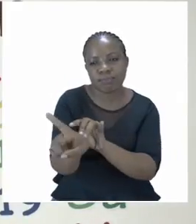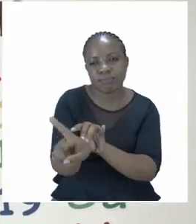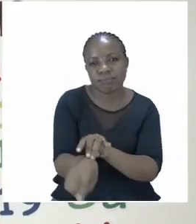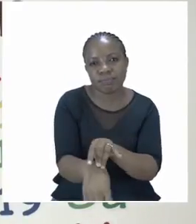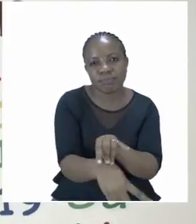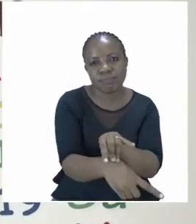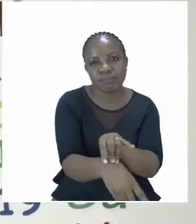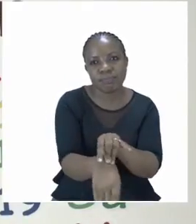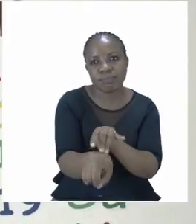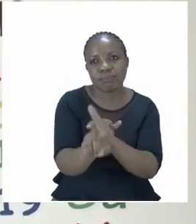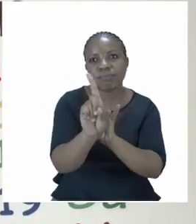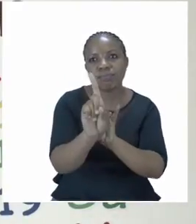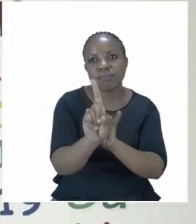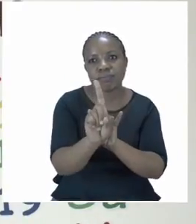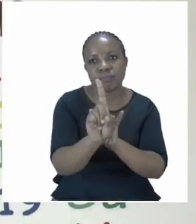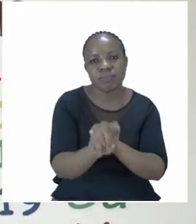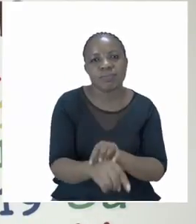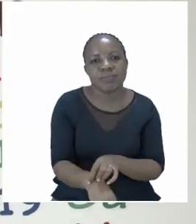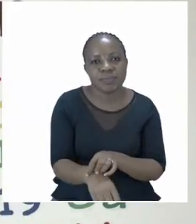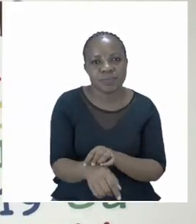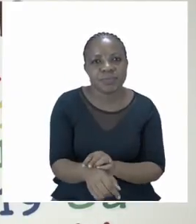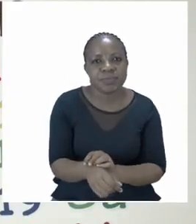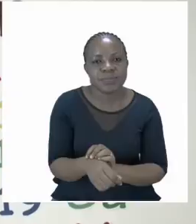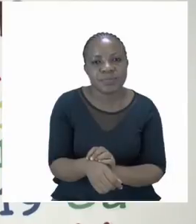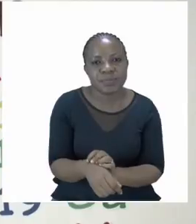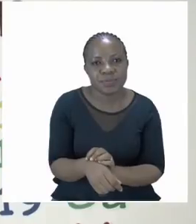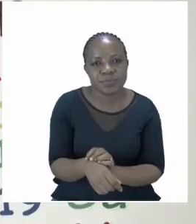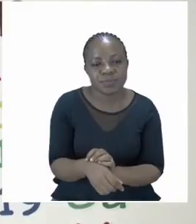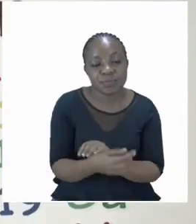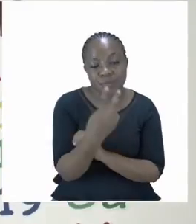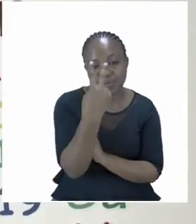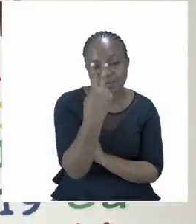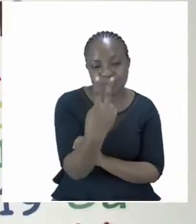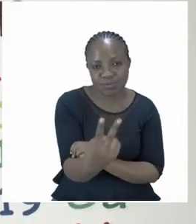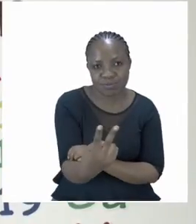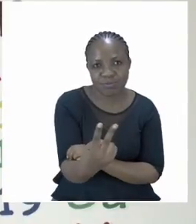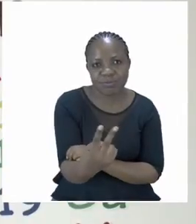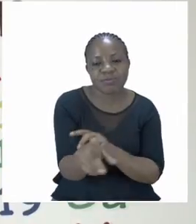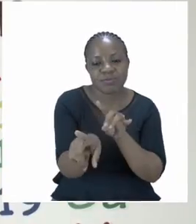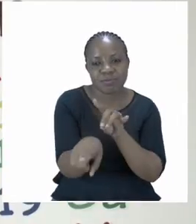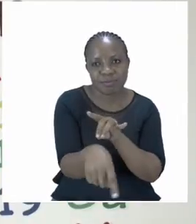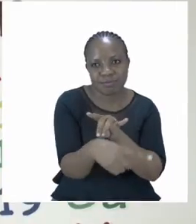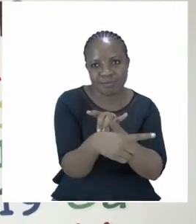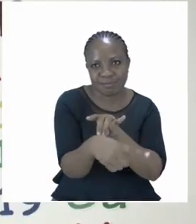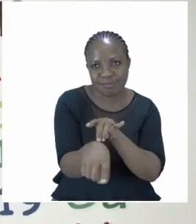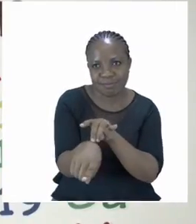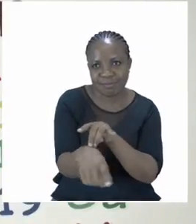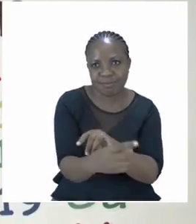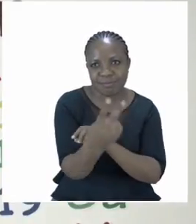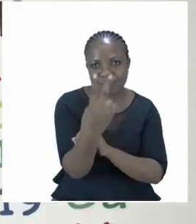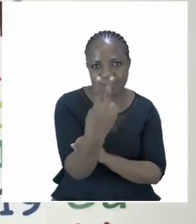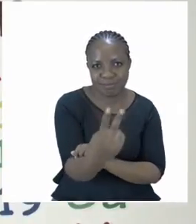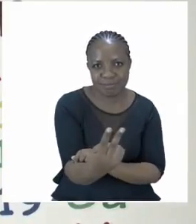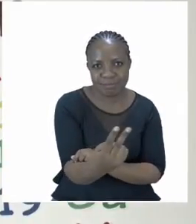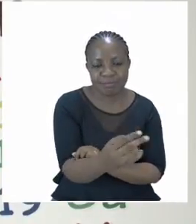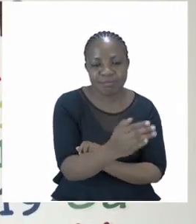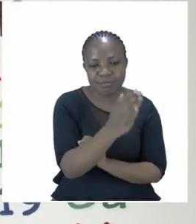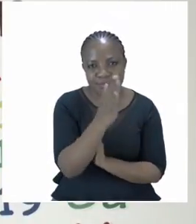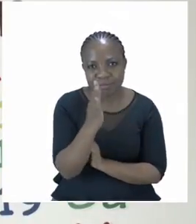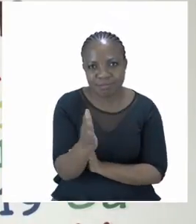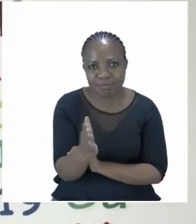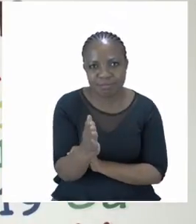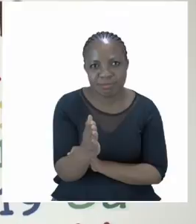That sounded better. So we have two elephants. And then here we